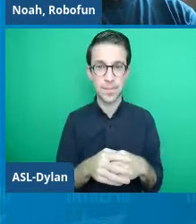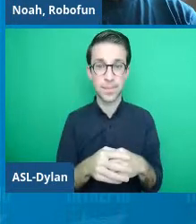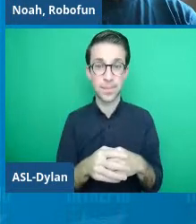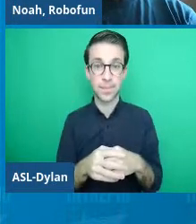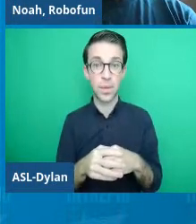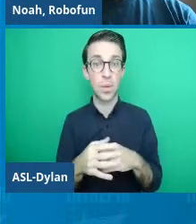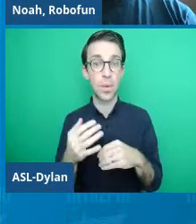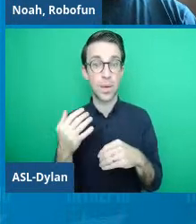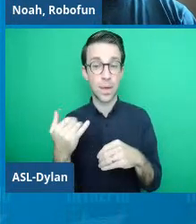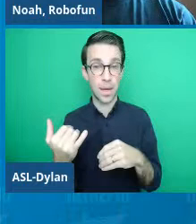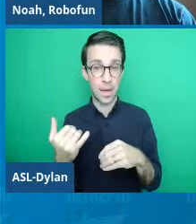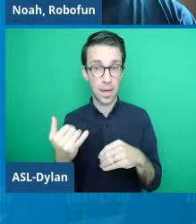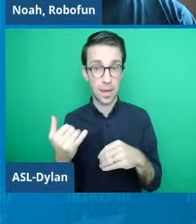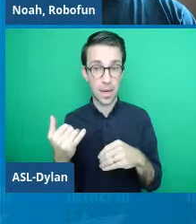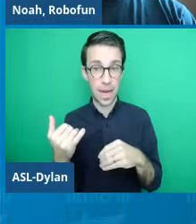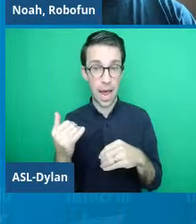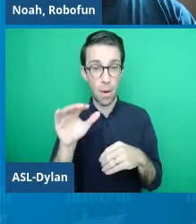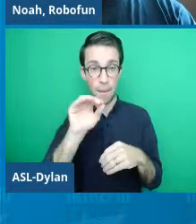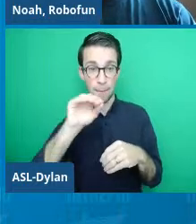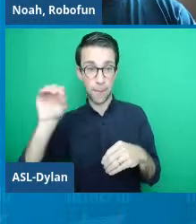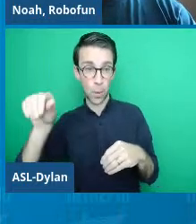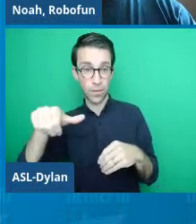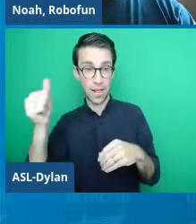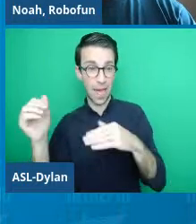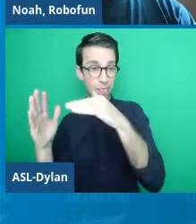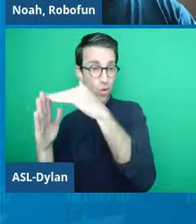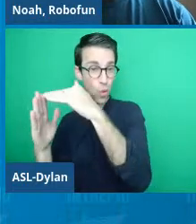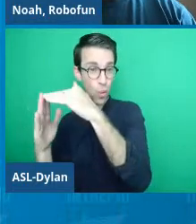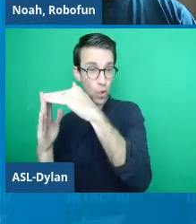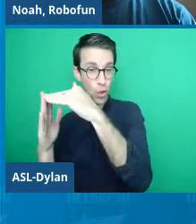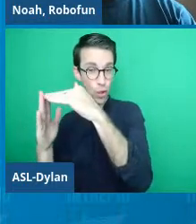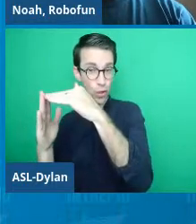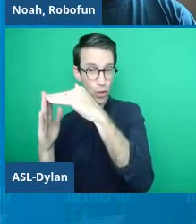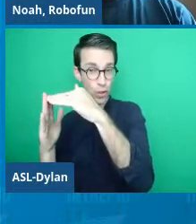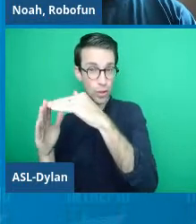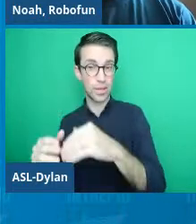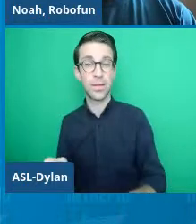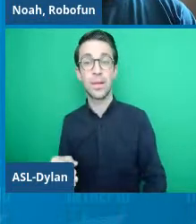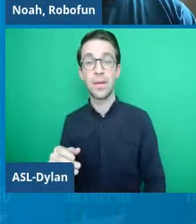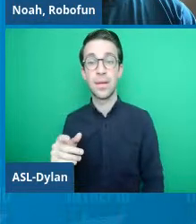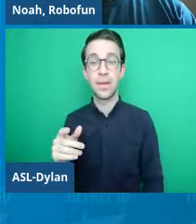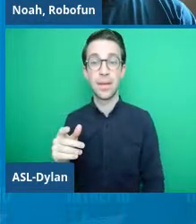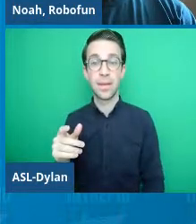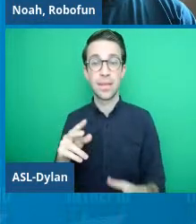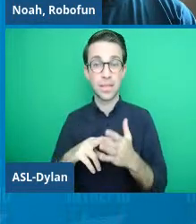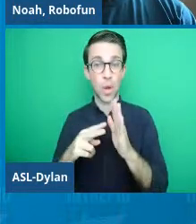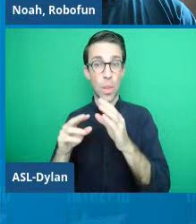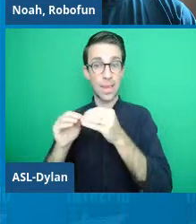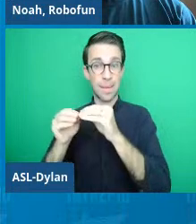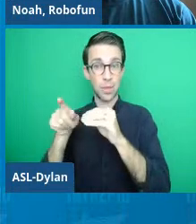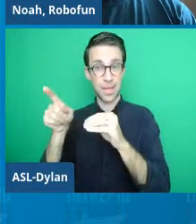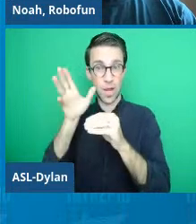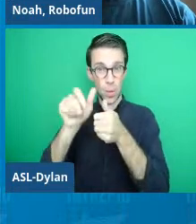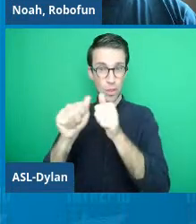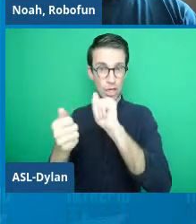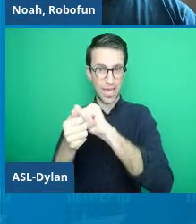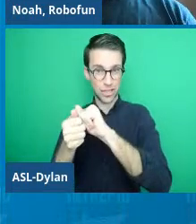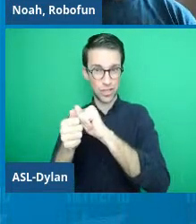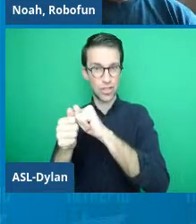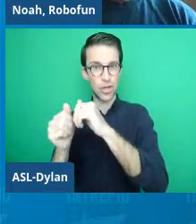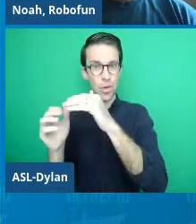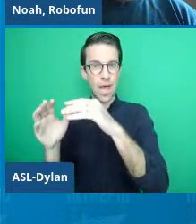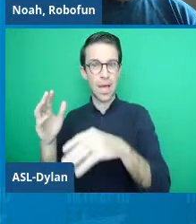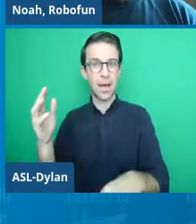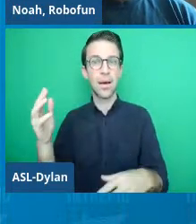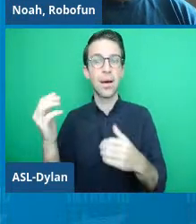Okay, great. So then I'm going to bring it over to the other side, which will cause the numbers over here to change, and I'll tell it to go there. So now it should go